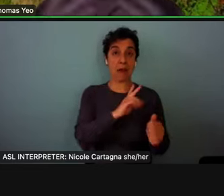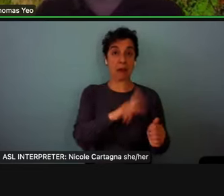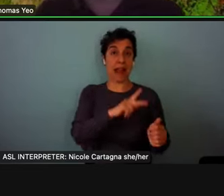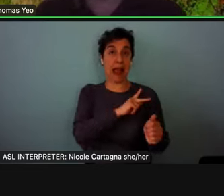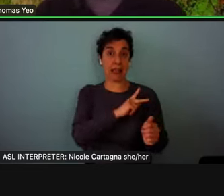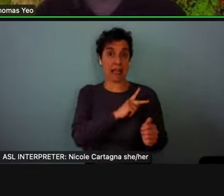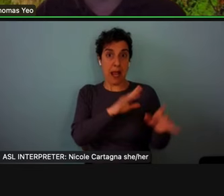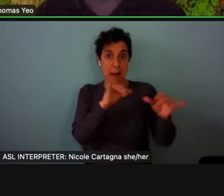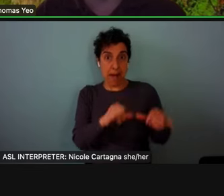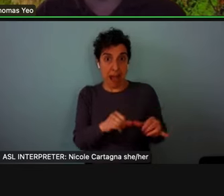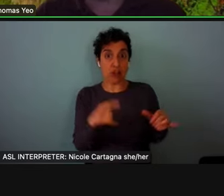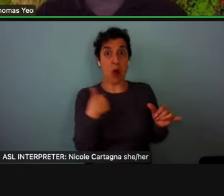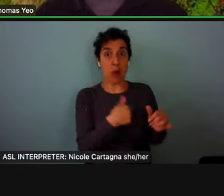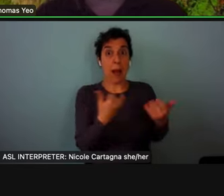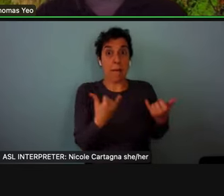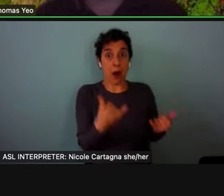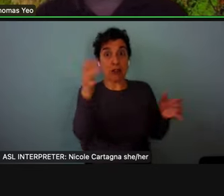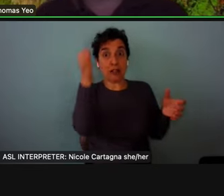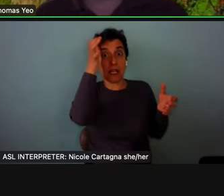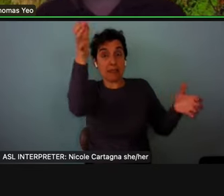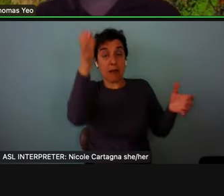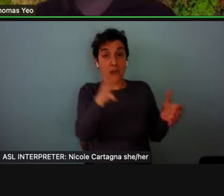or conceptualized in large-scale data sets.